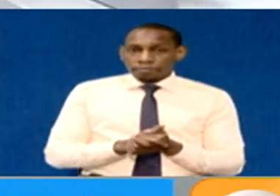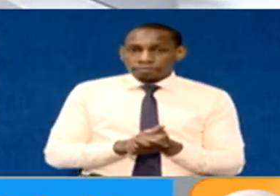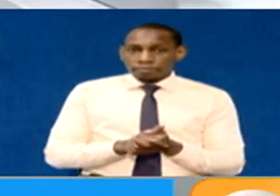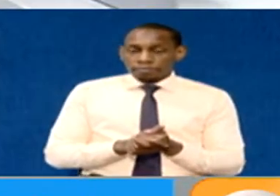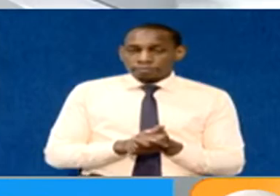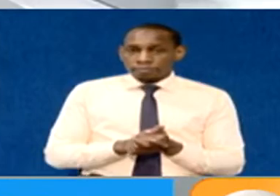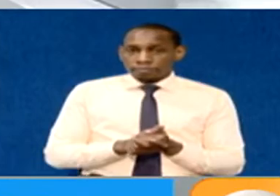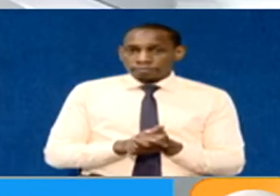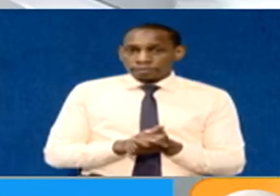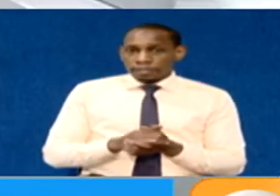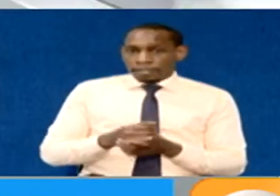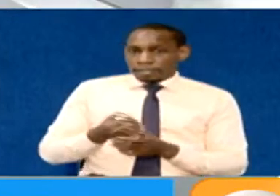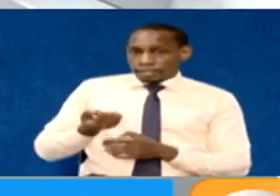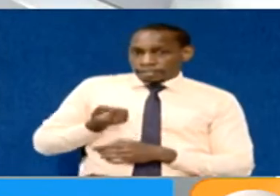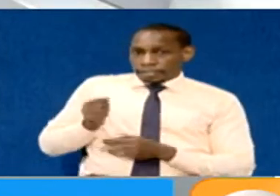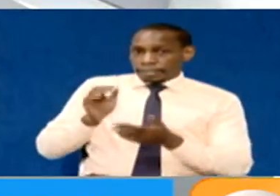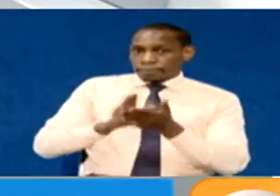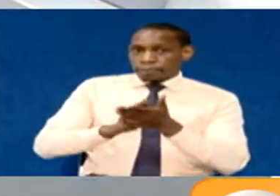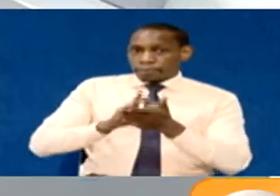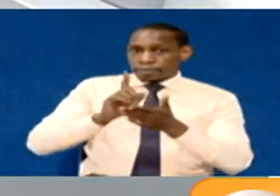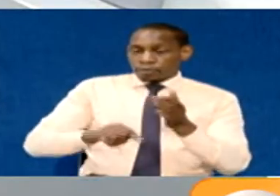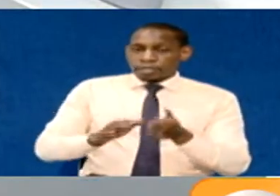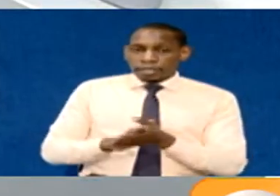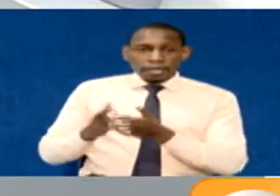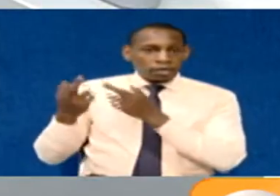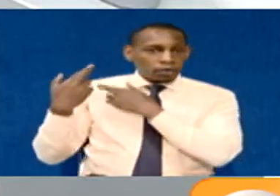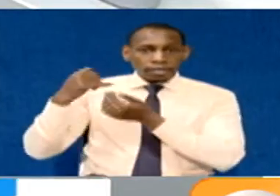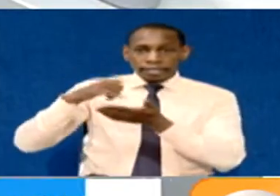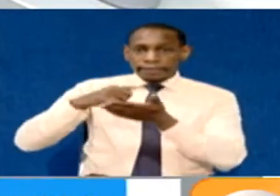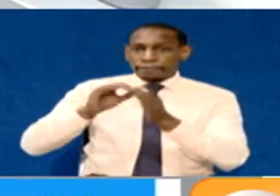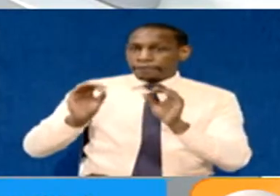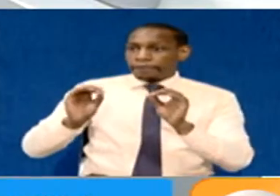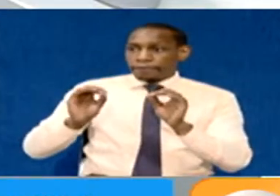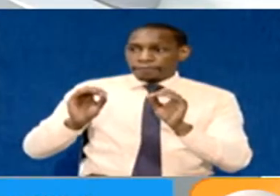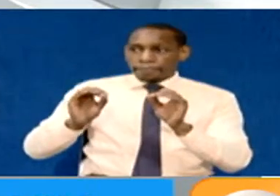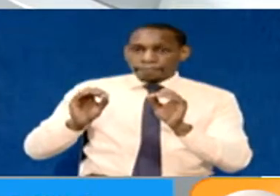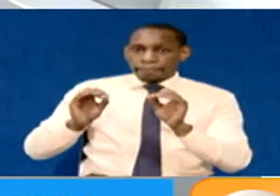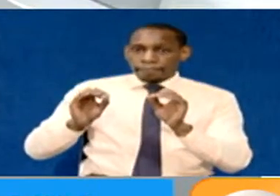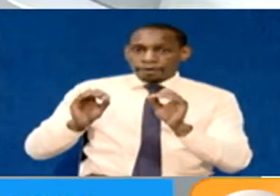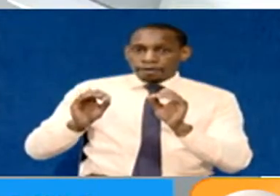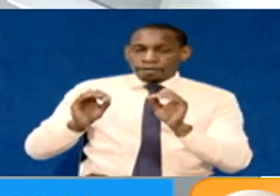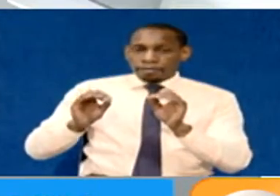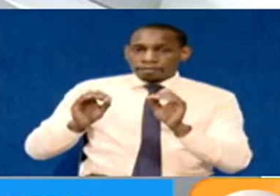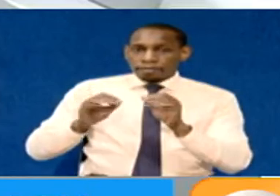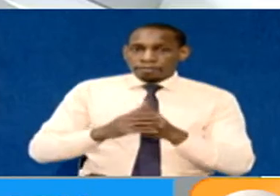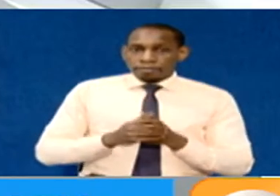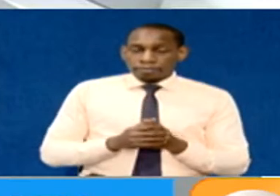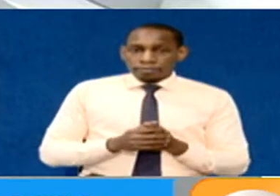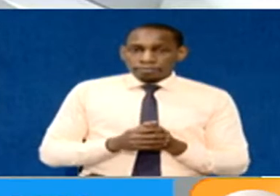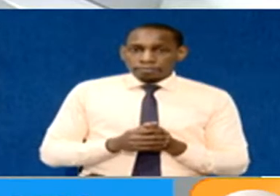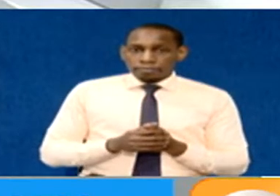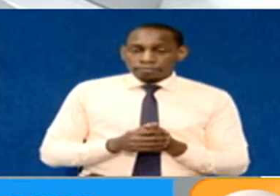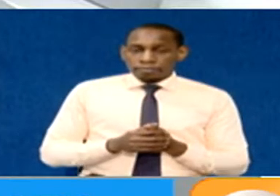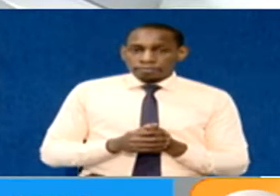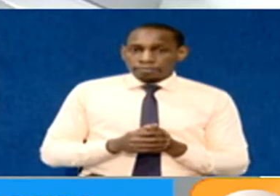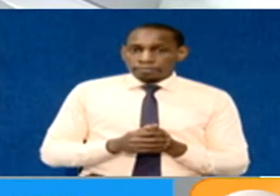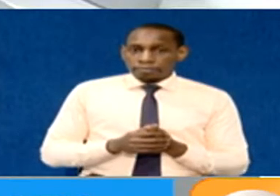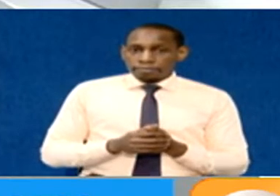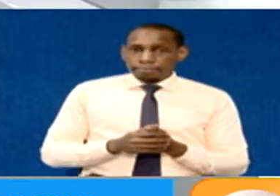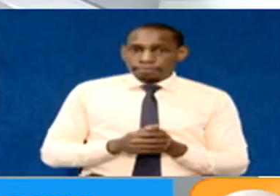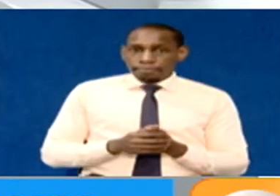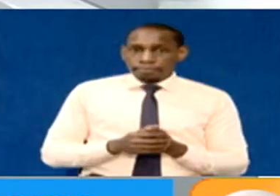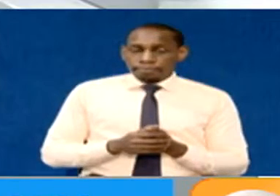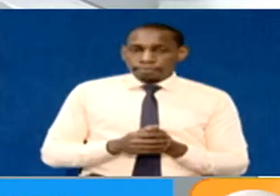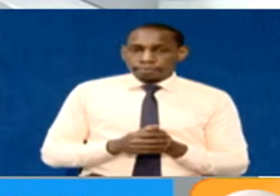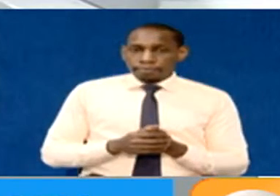role she played, she suggested she didn't have a role in the whole swearing in and all of these things, that a lot